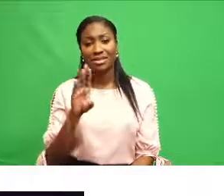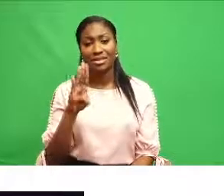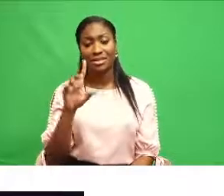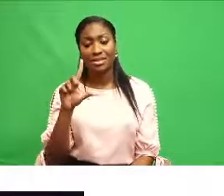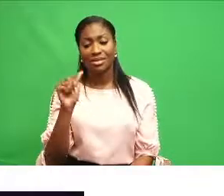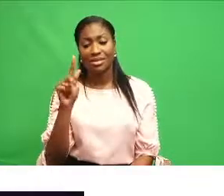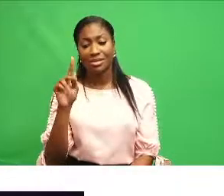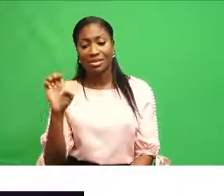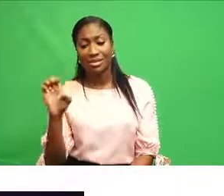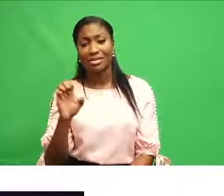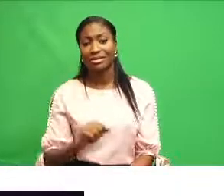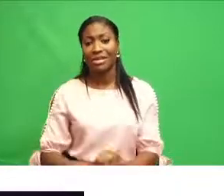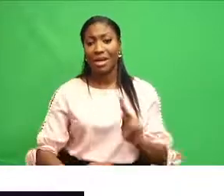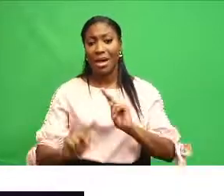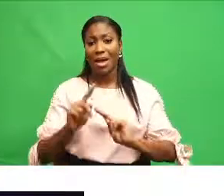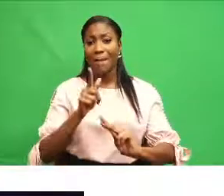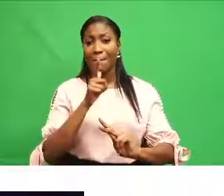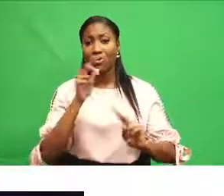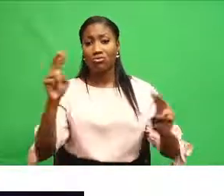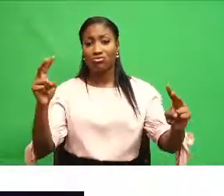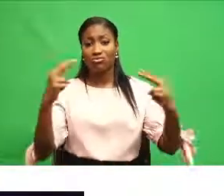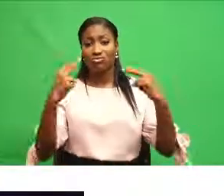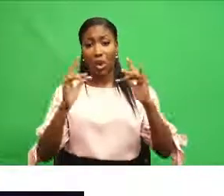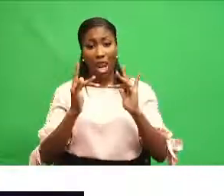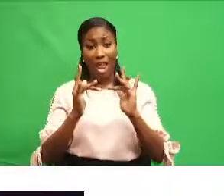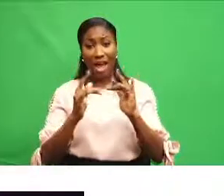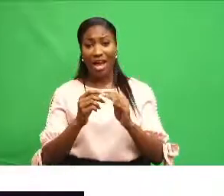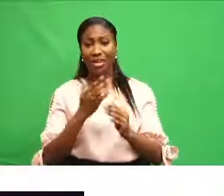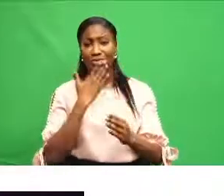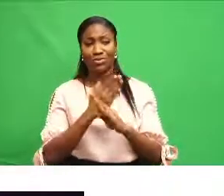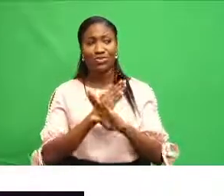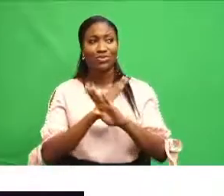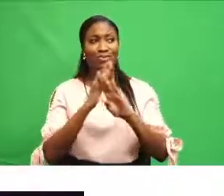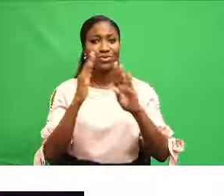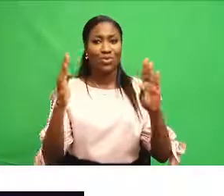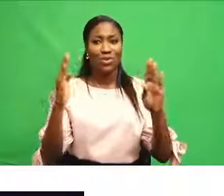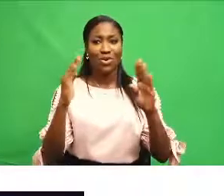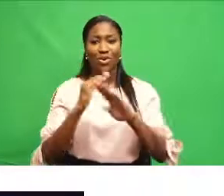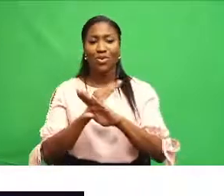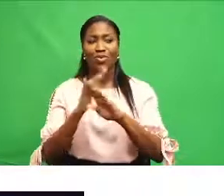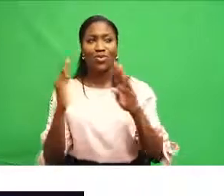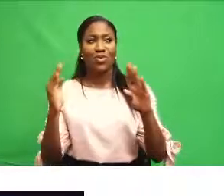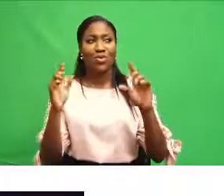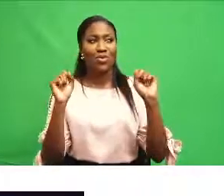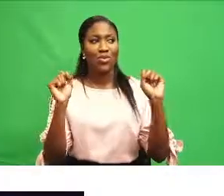online viewers, all protocols observed. Good morning again.